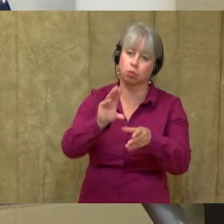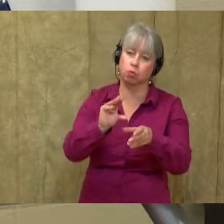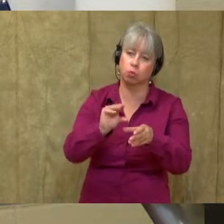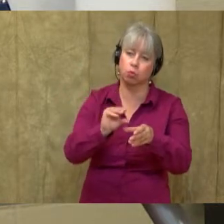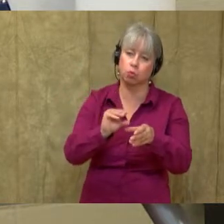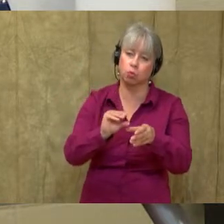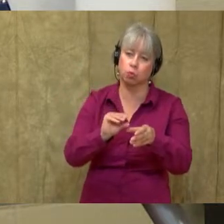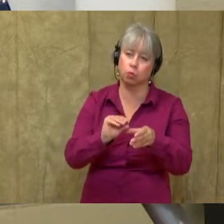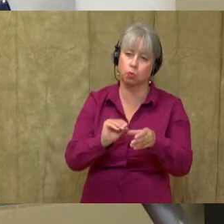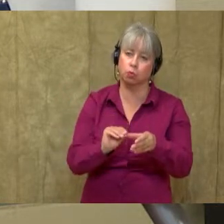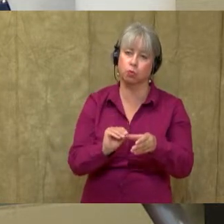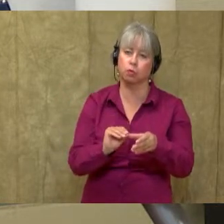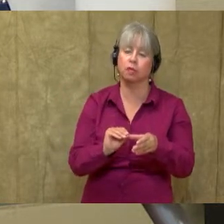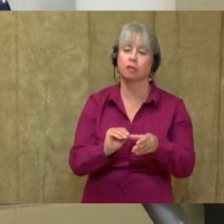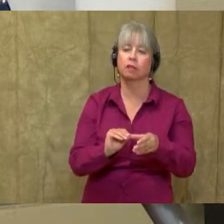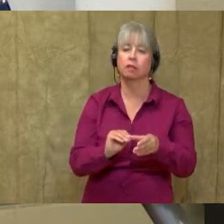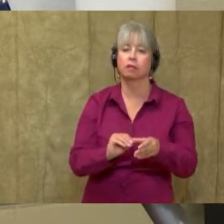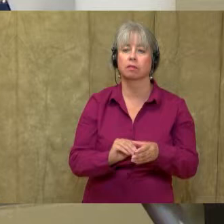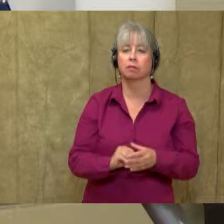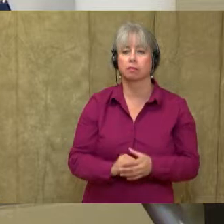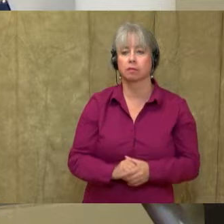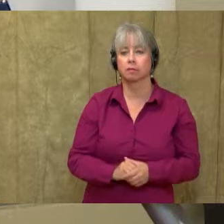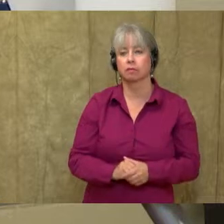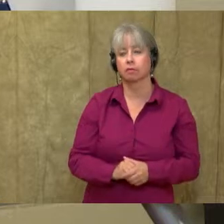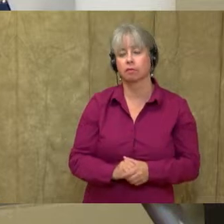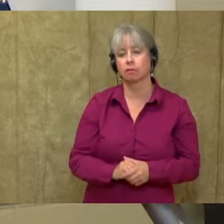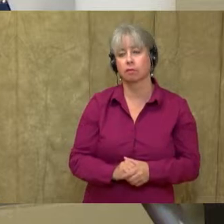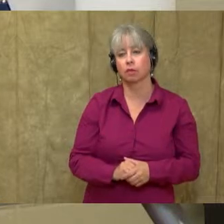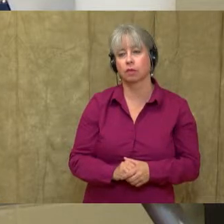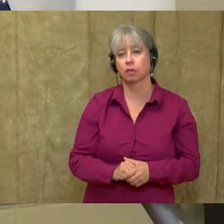Okay. Ooh, it's getting there.